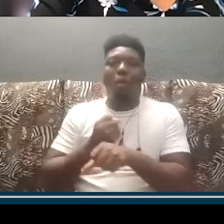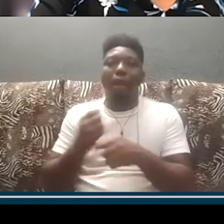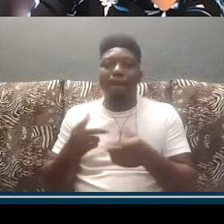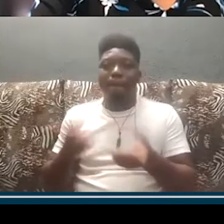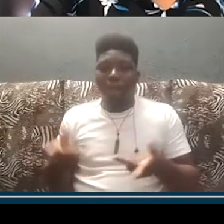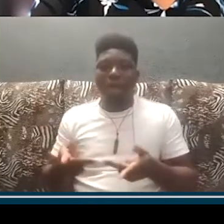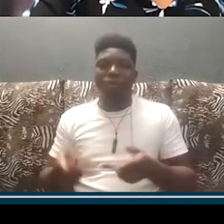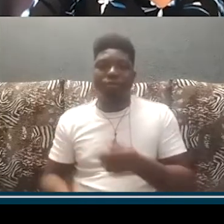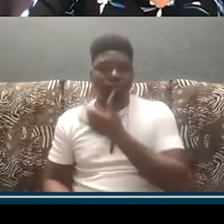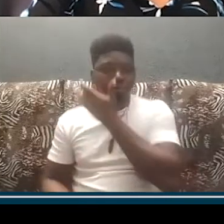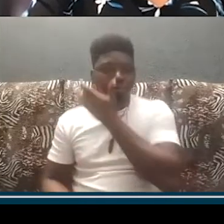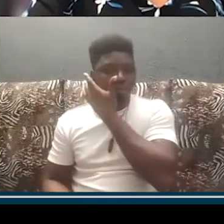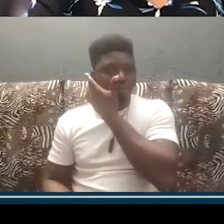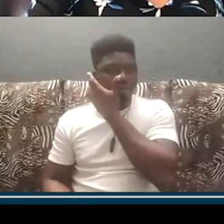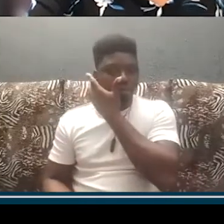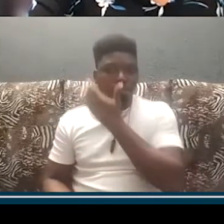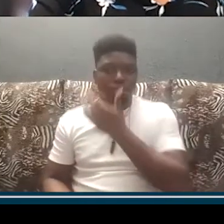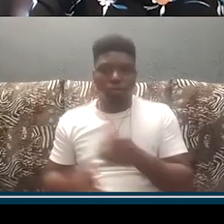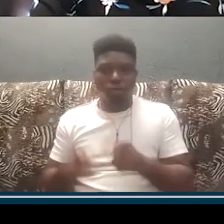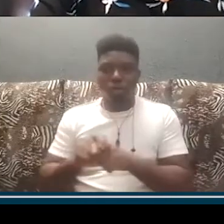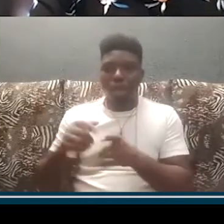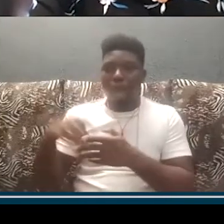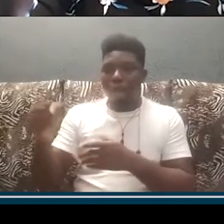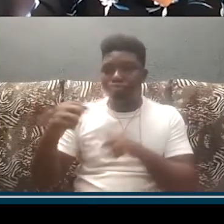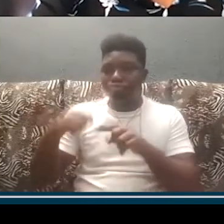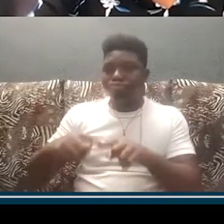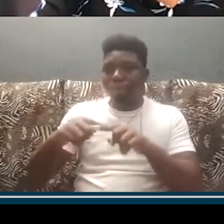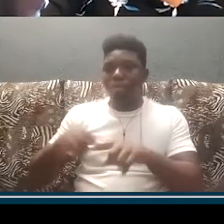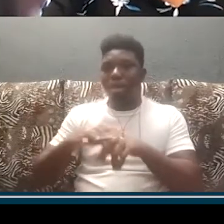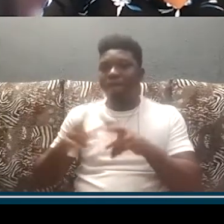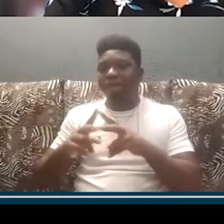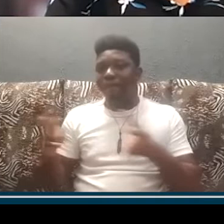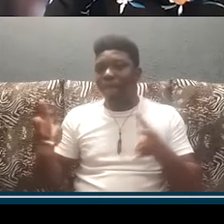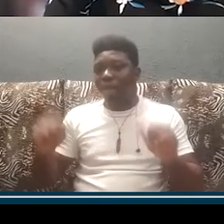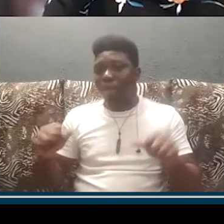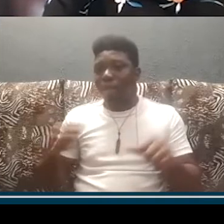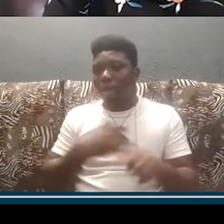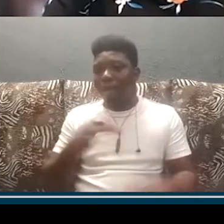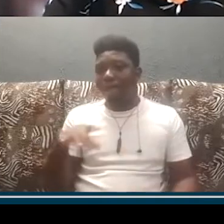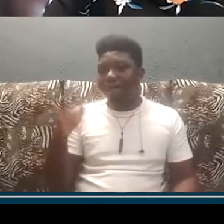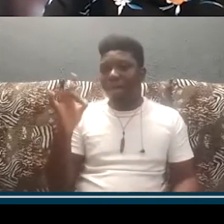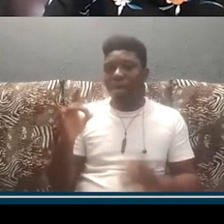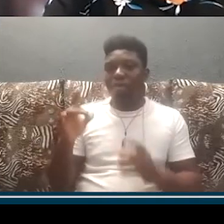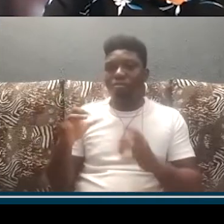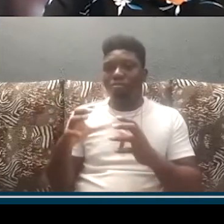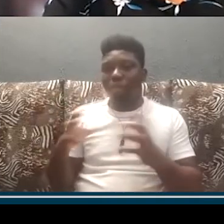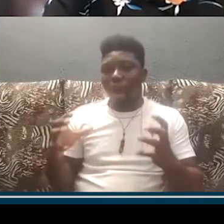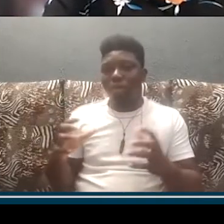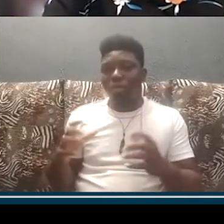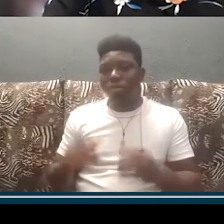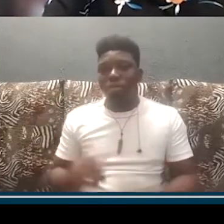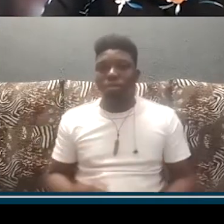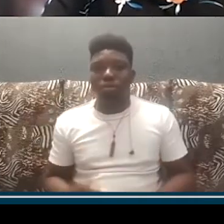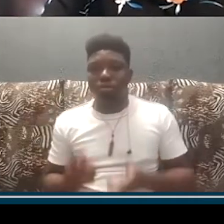on varied abilities, and you find that it is very much skewed to a small subset of